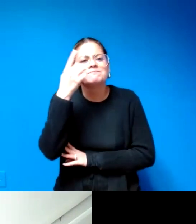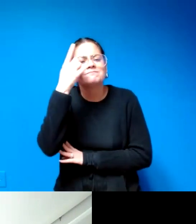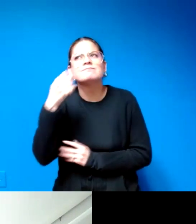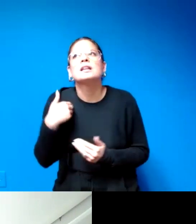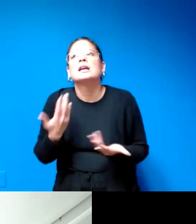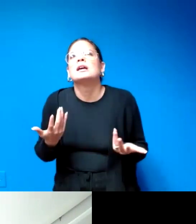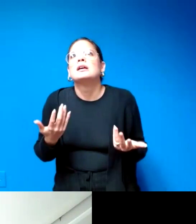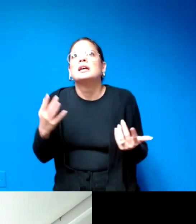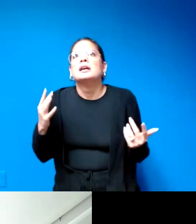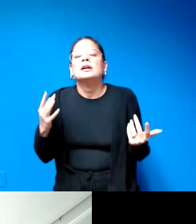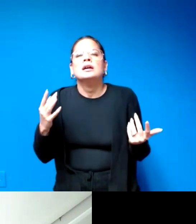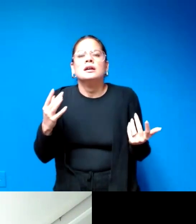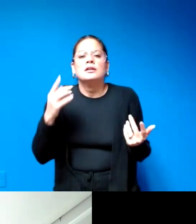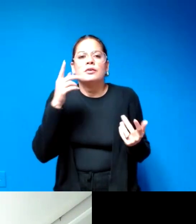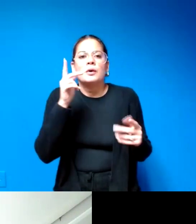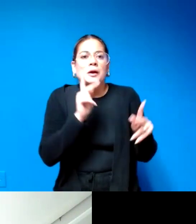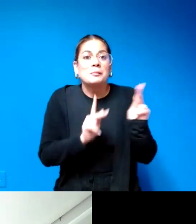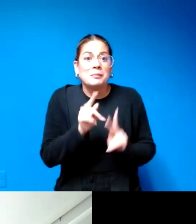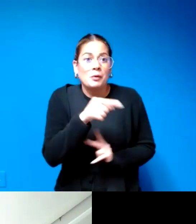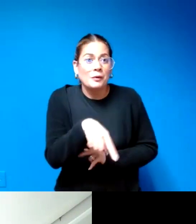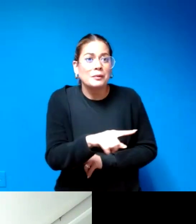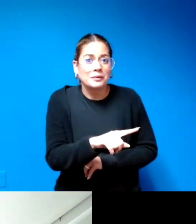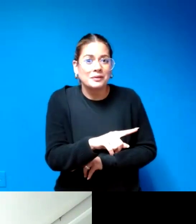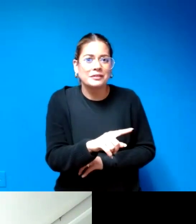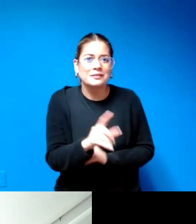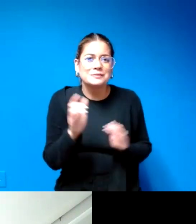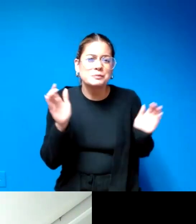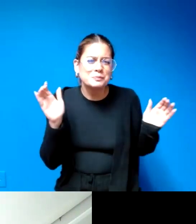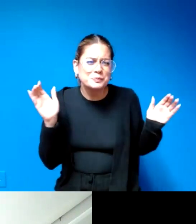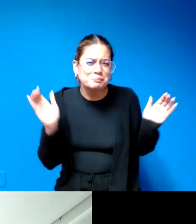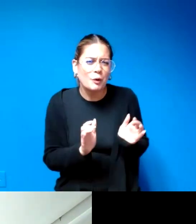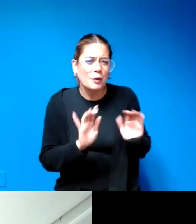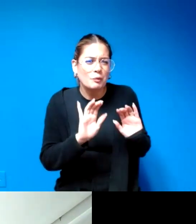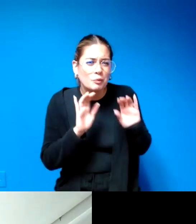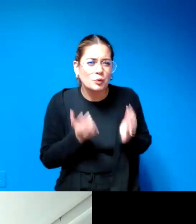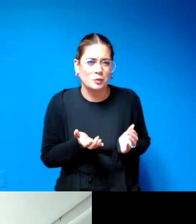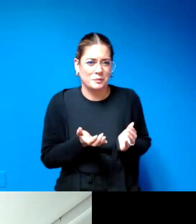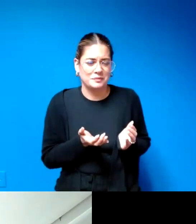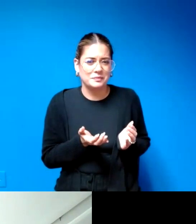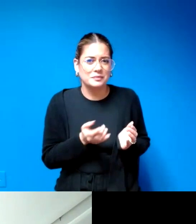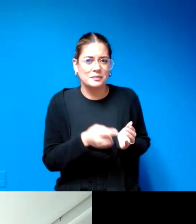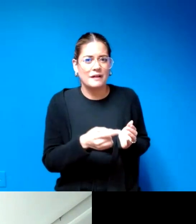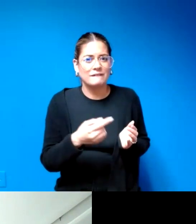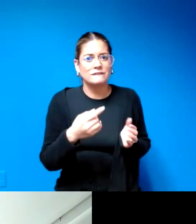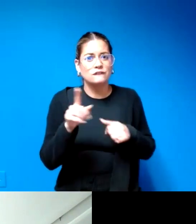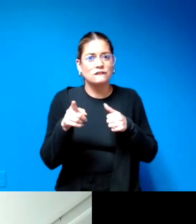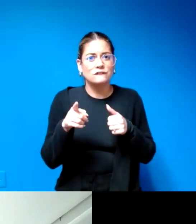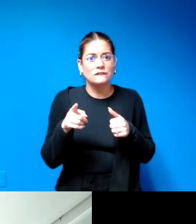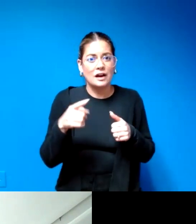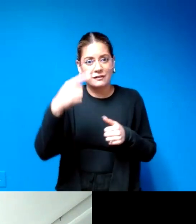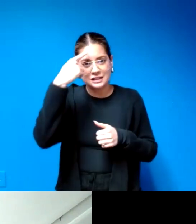is for those people, the very, very small minority of people who have first episodes, like who